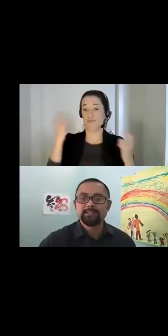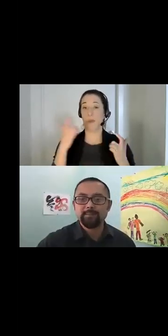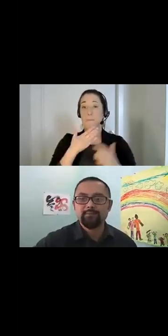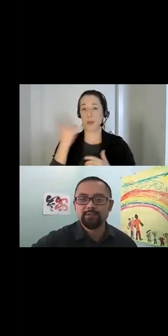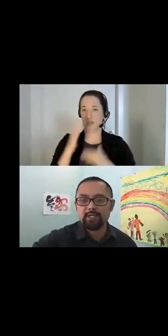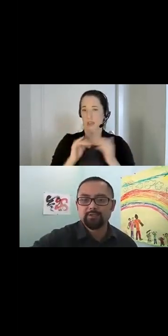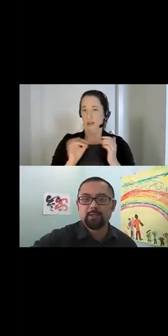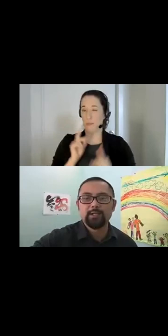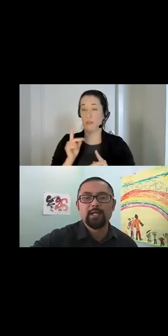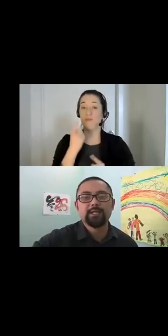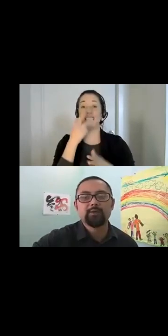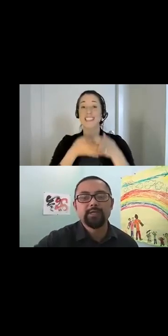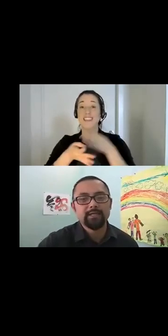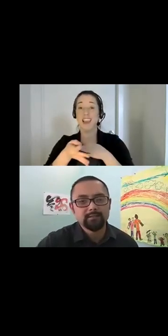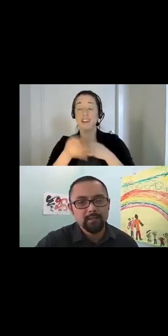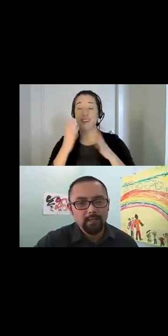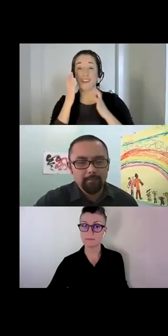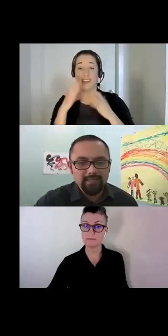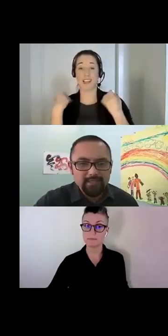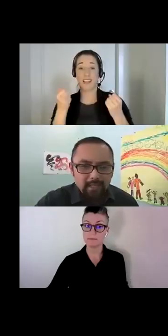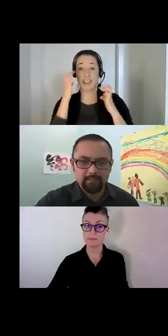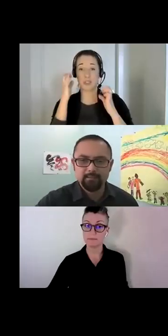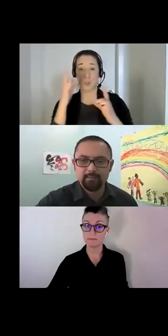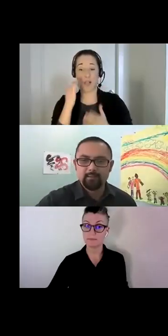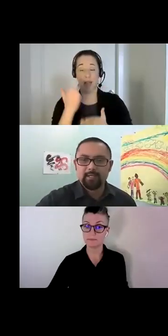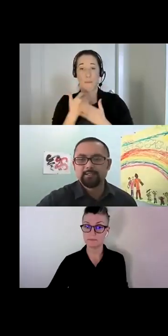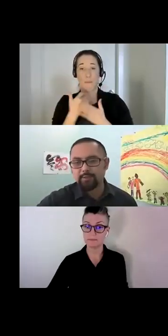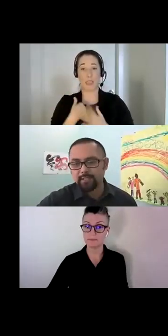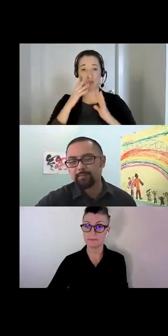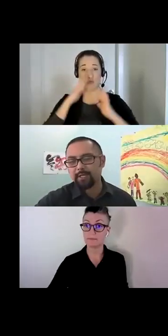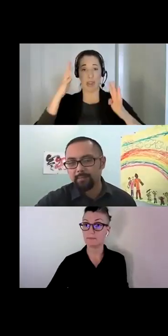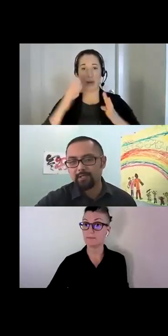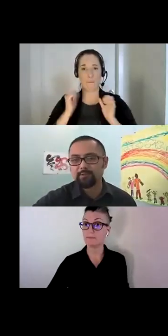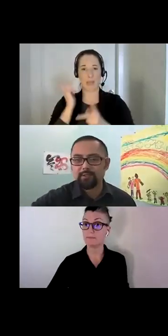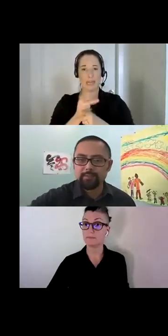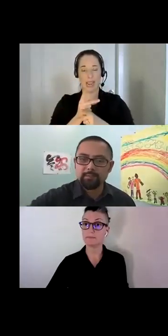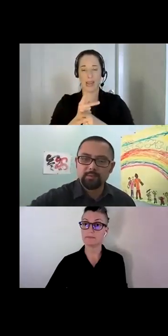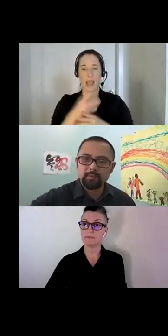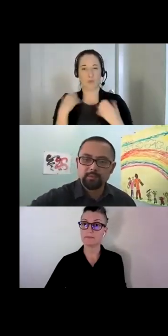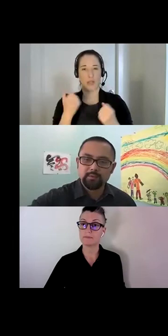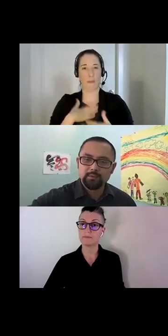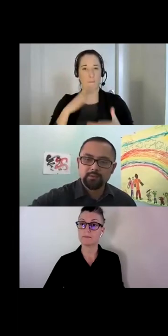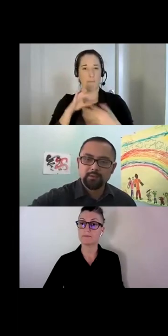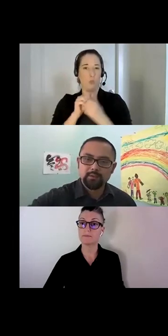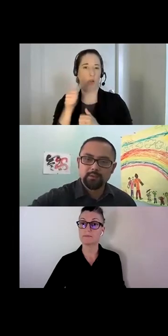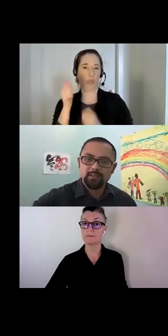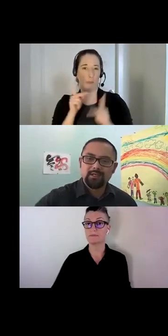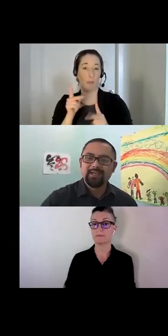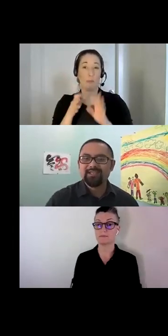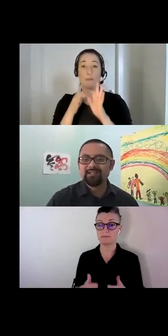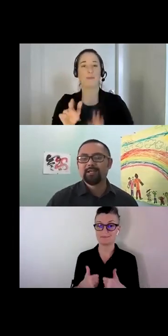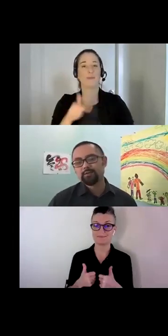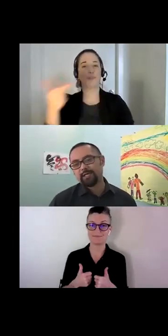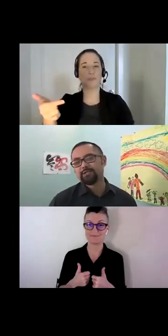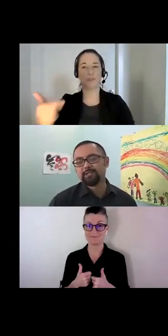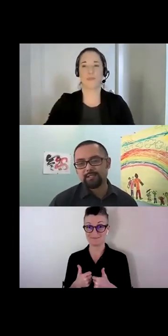is the type of education that will help me create, maintain, and strengthen my bonds with other people. A